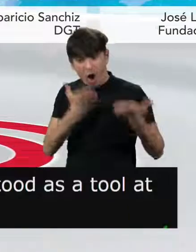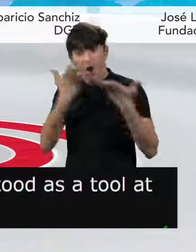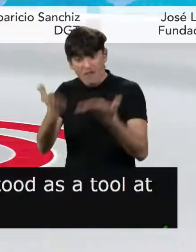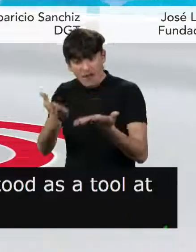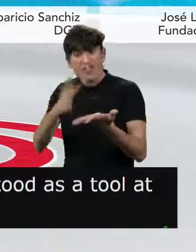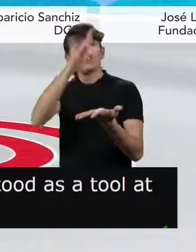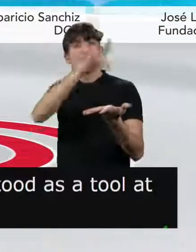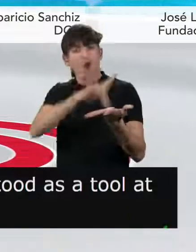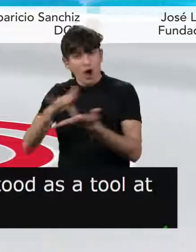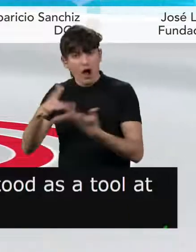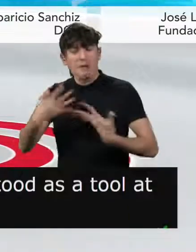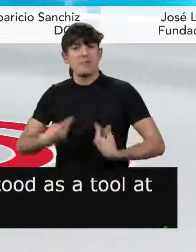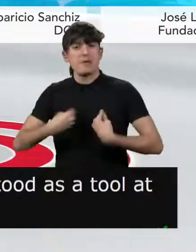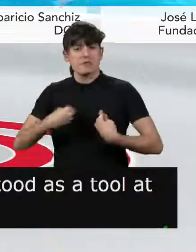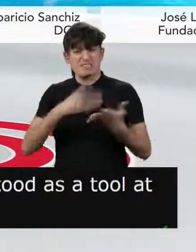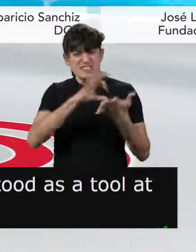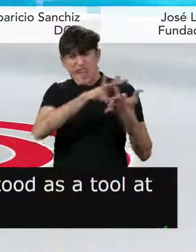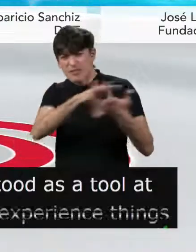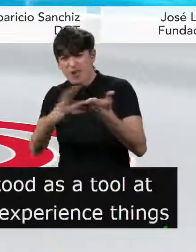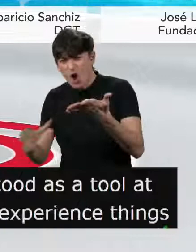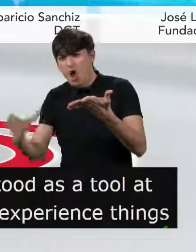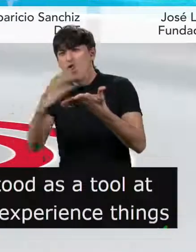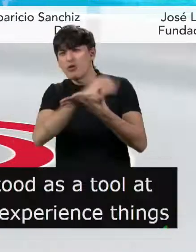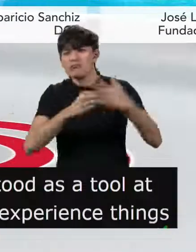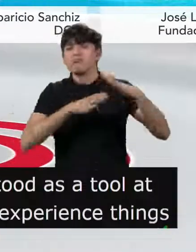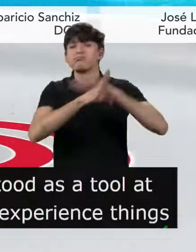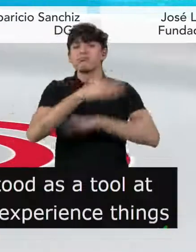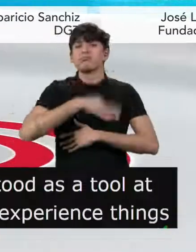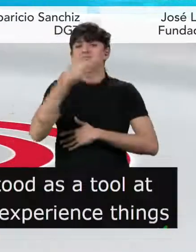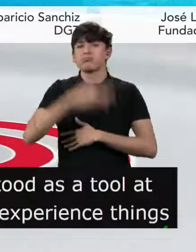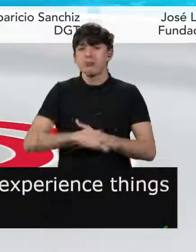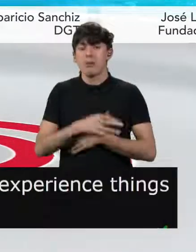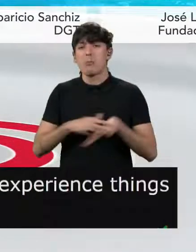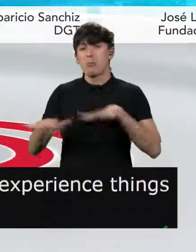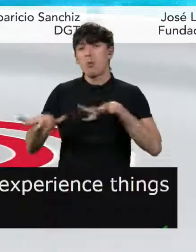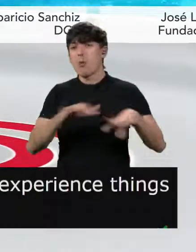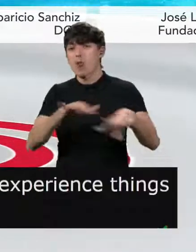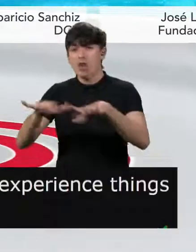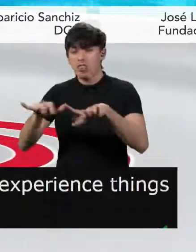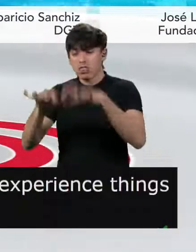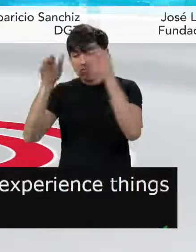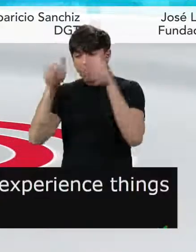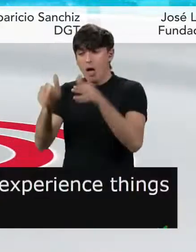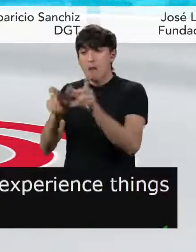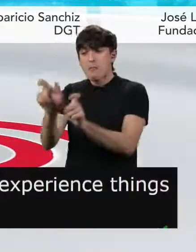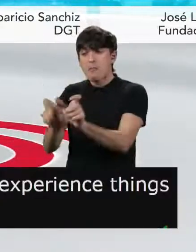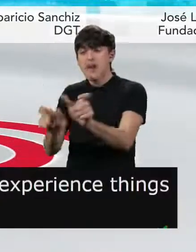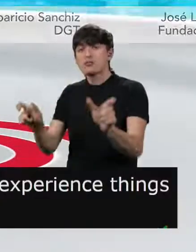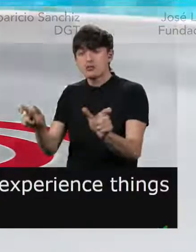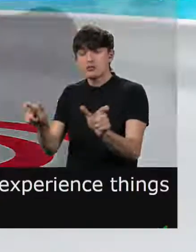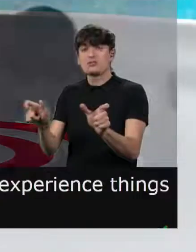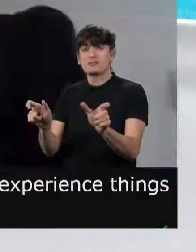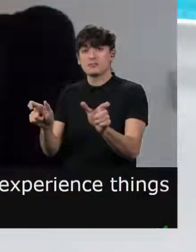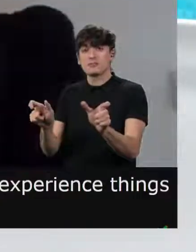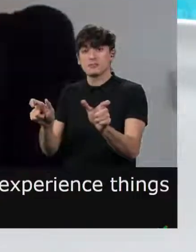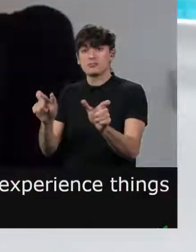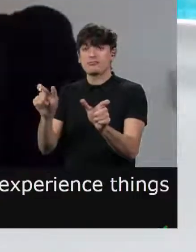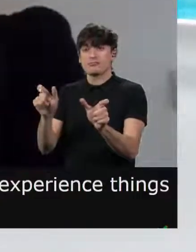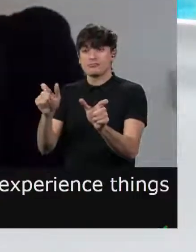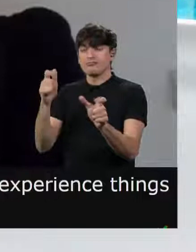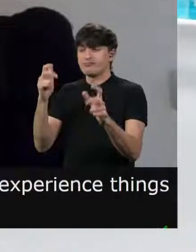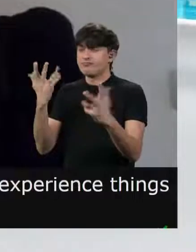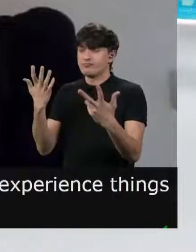experience things and to take advantage of services. Now, the focus mobility on people brings